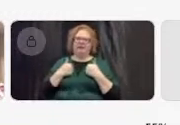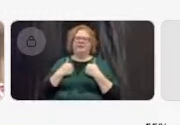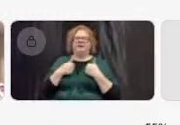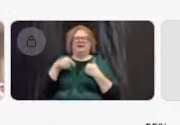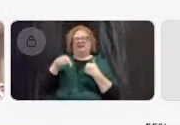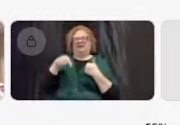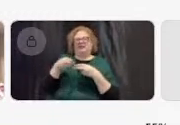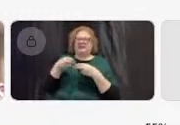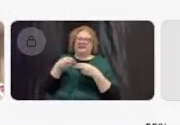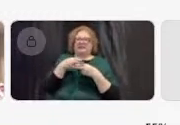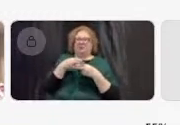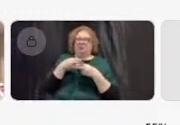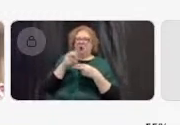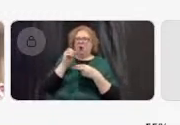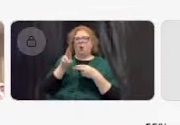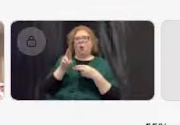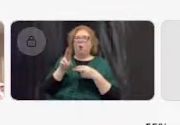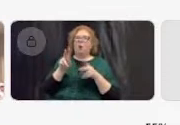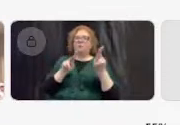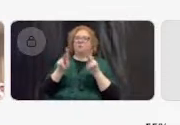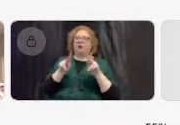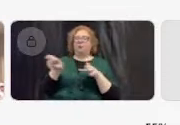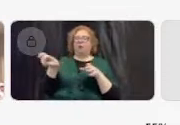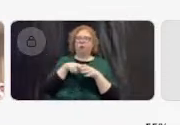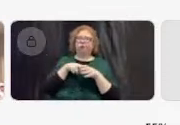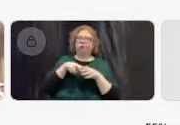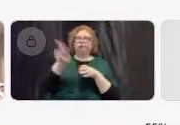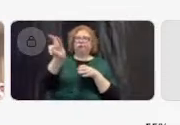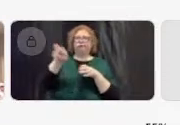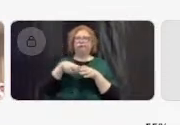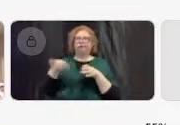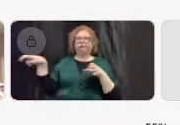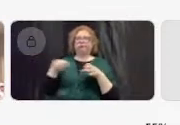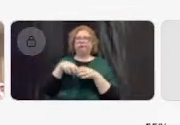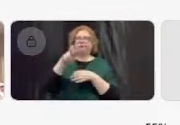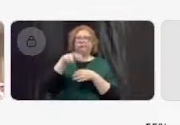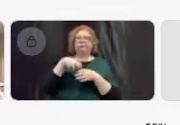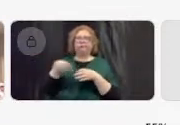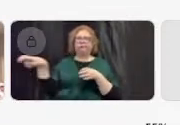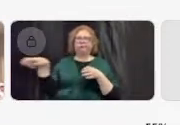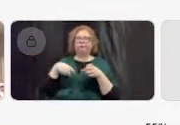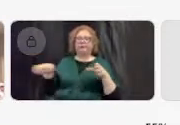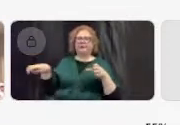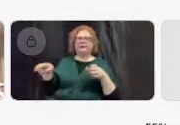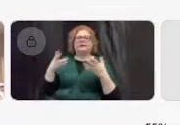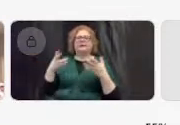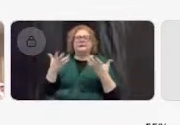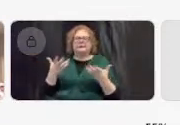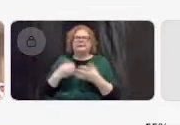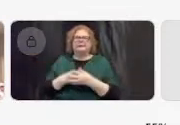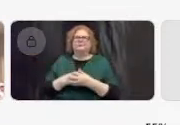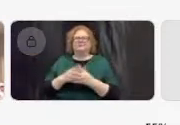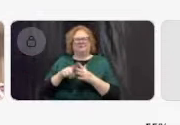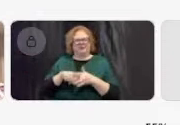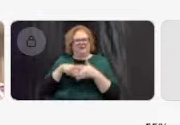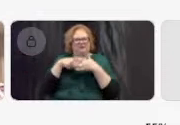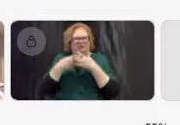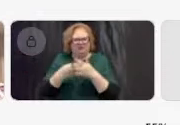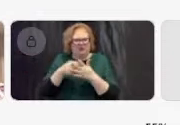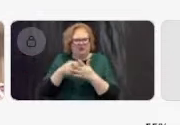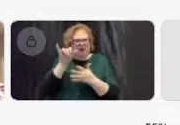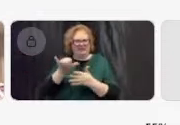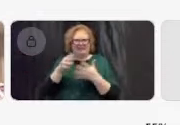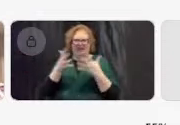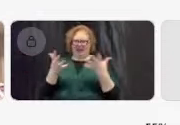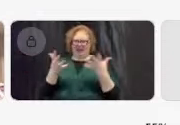transient trend that is starting, nobody's opposed to hotels if they want to open those, but right in the